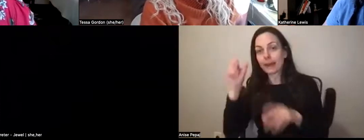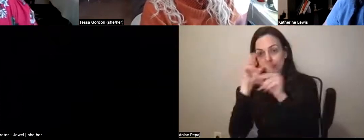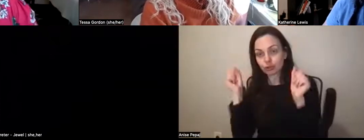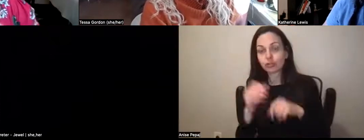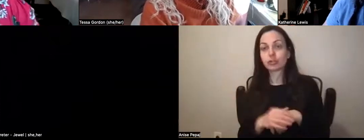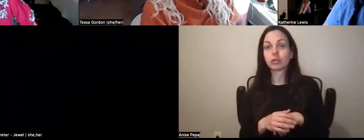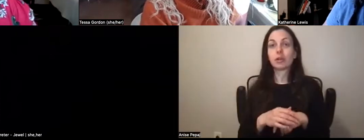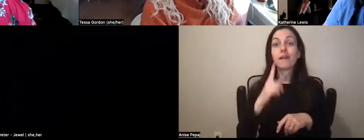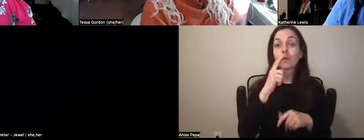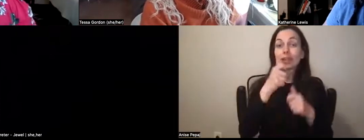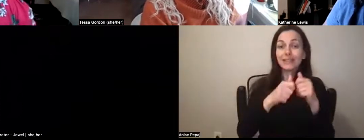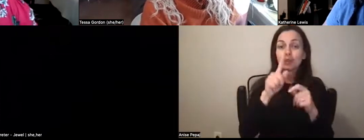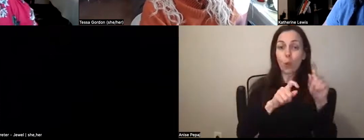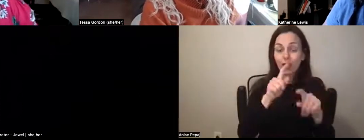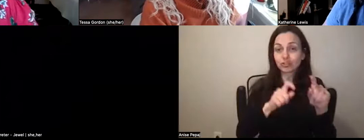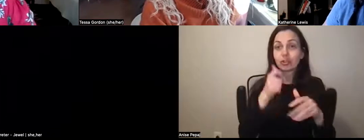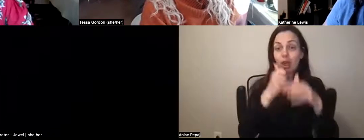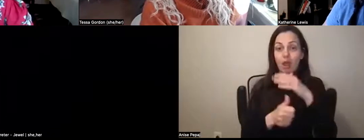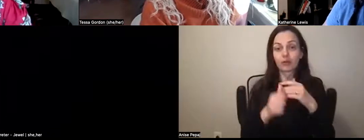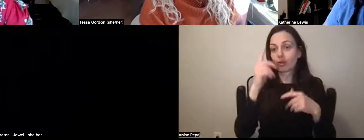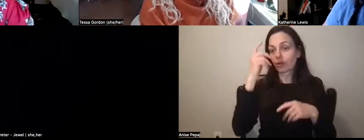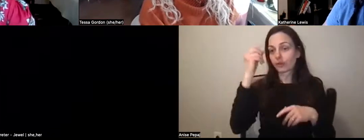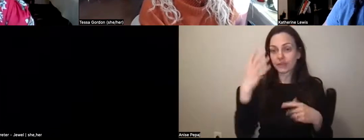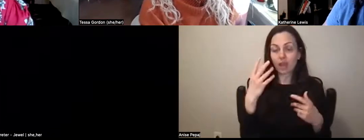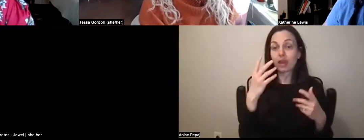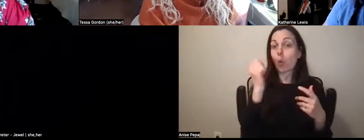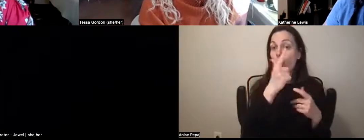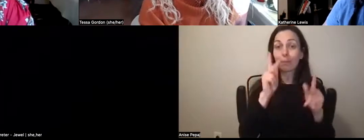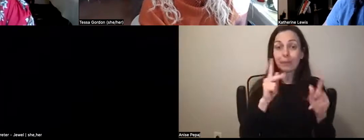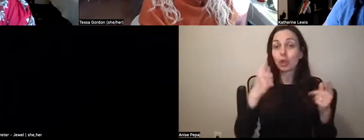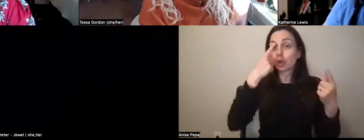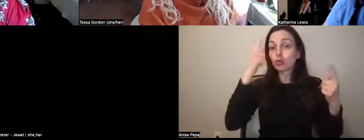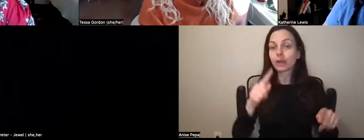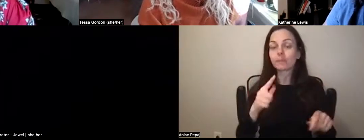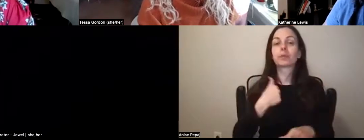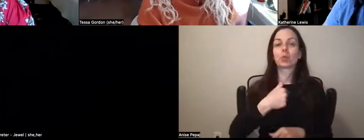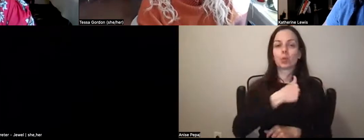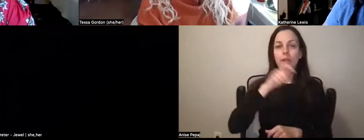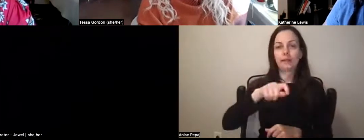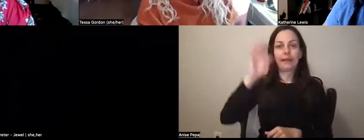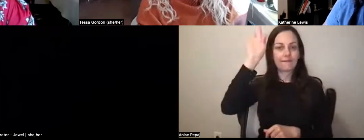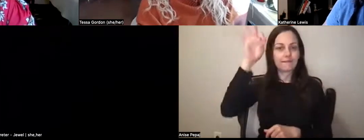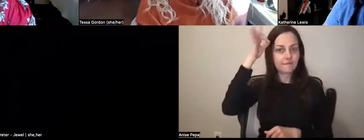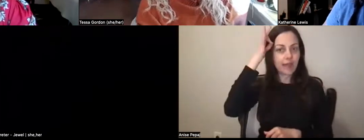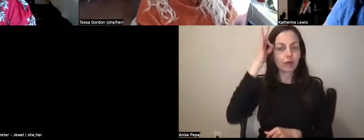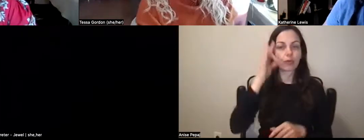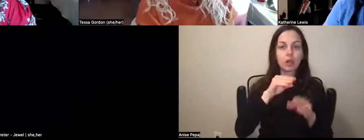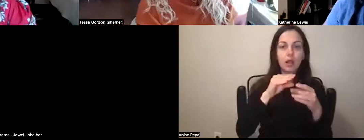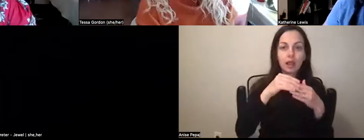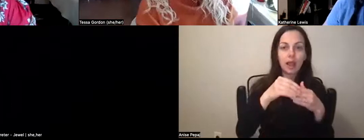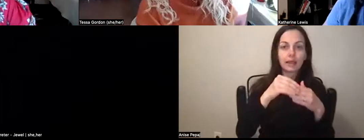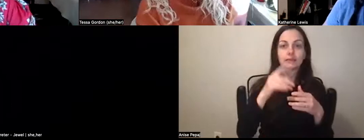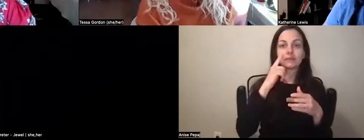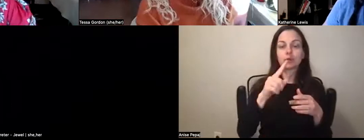disability community organization under the sun agreed on was, we need federal guidance on crisis standards of